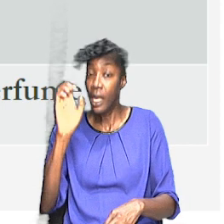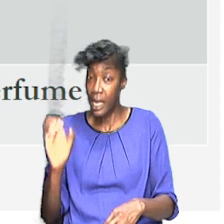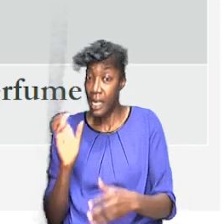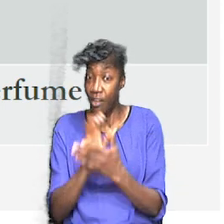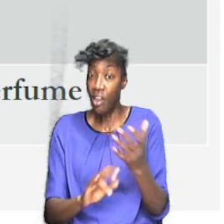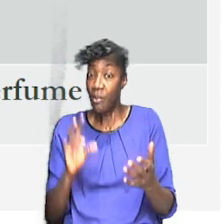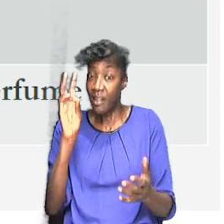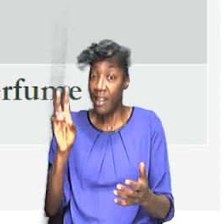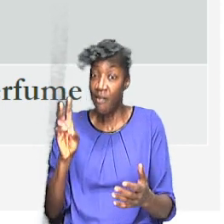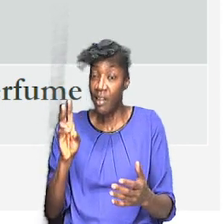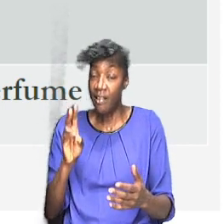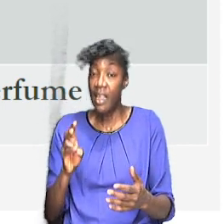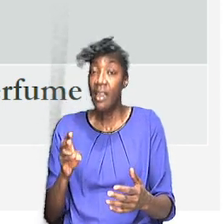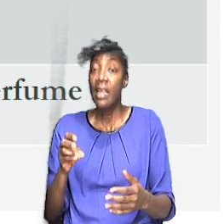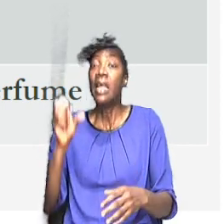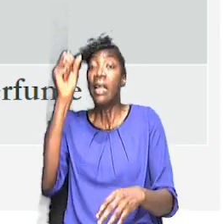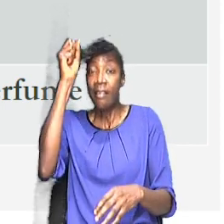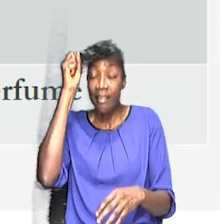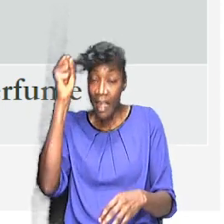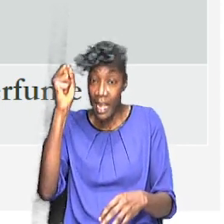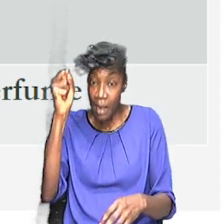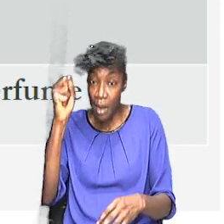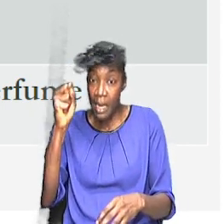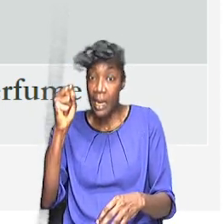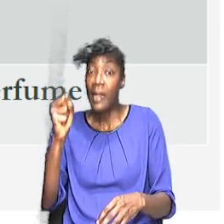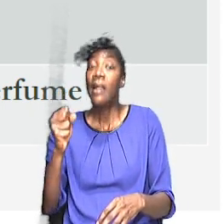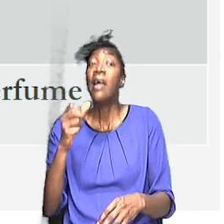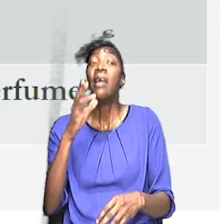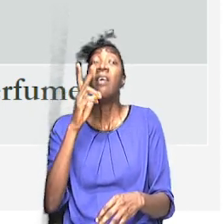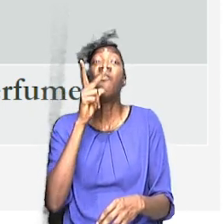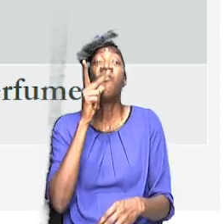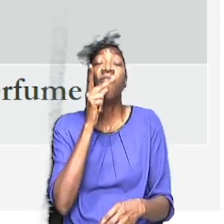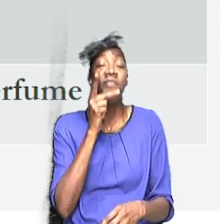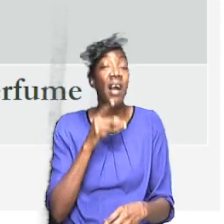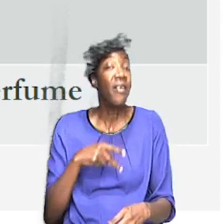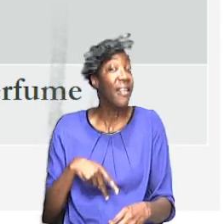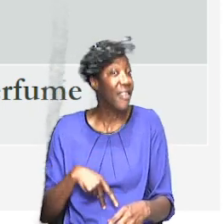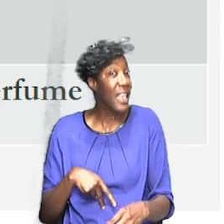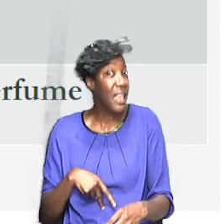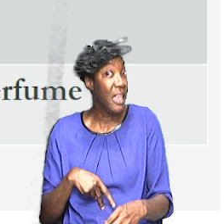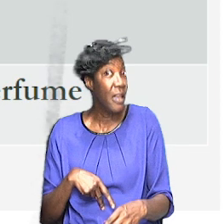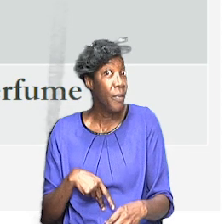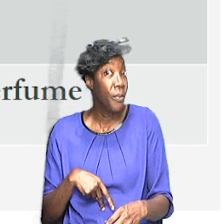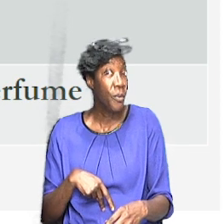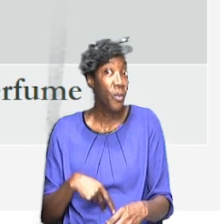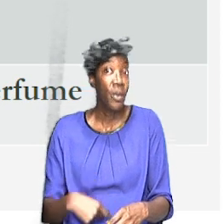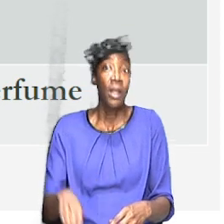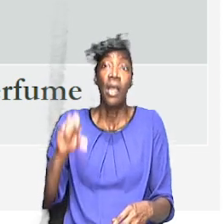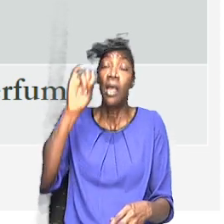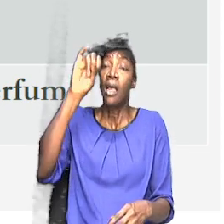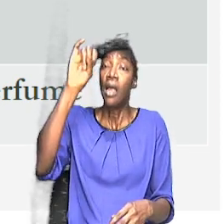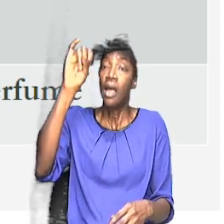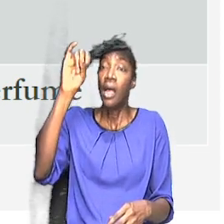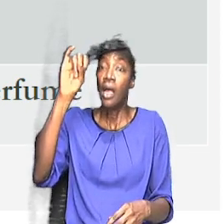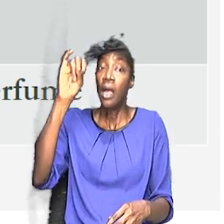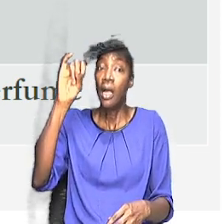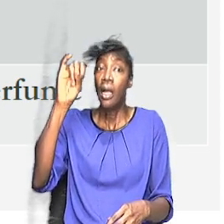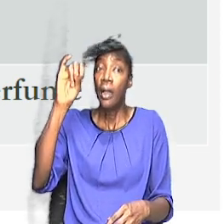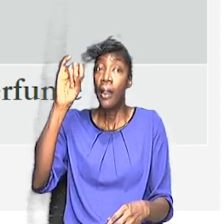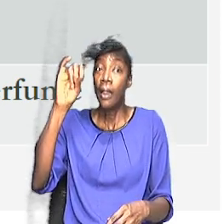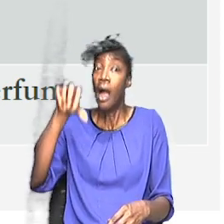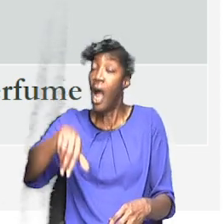the Pharisee. And in Matthew chapter 26 and Mark chapter 14 and St. John chapter 12, it says Simon the